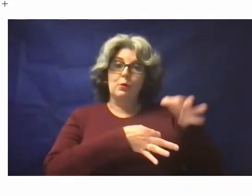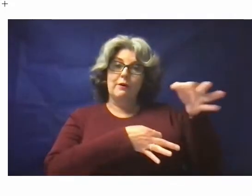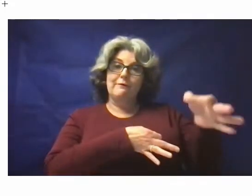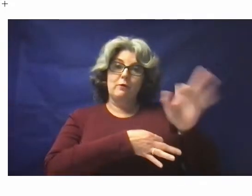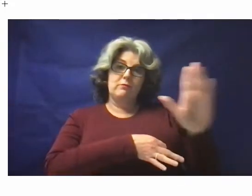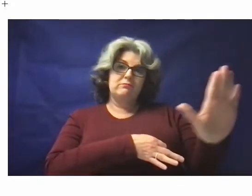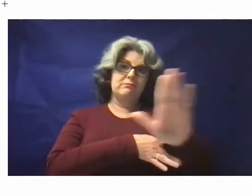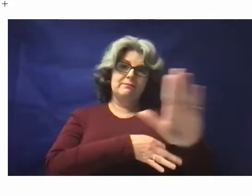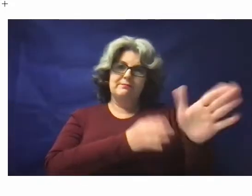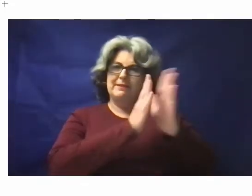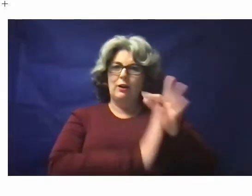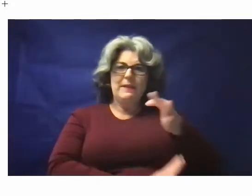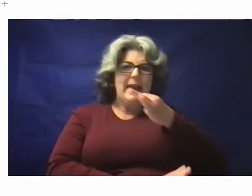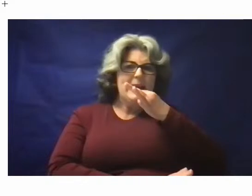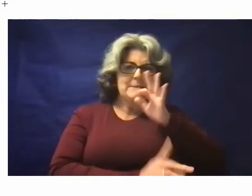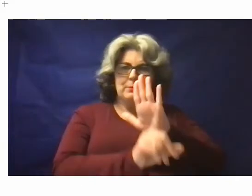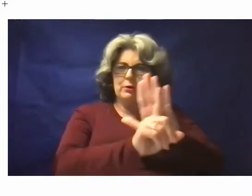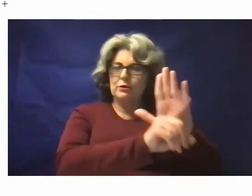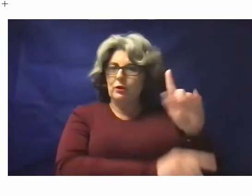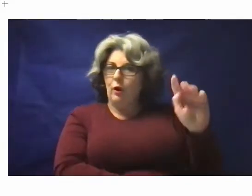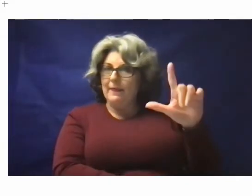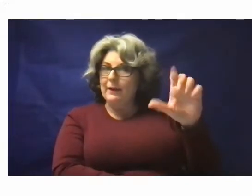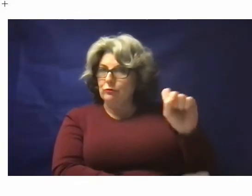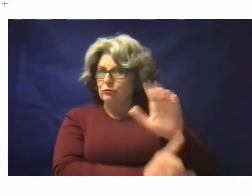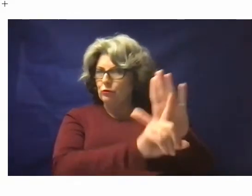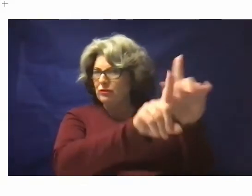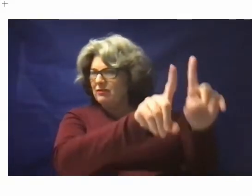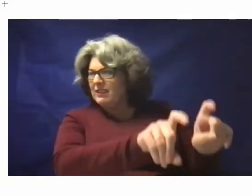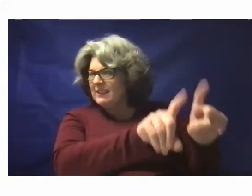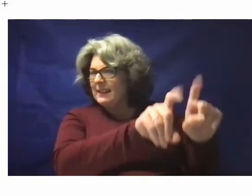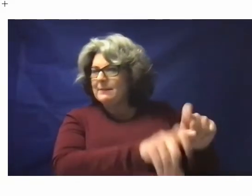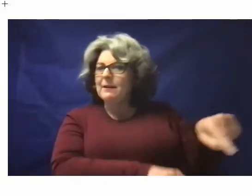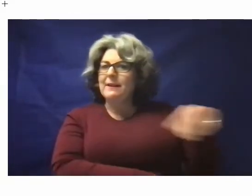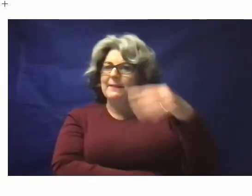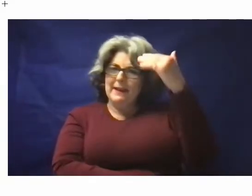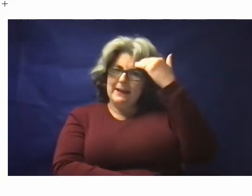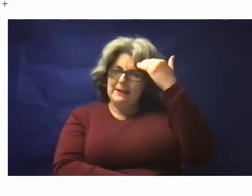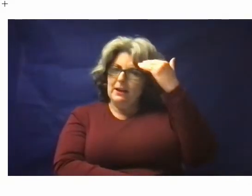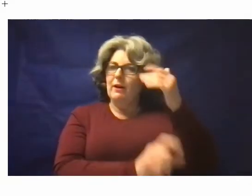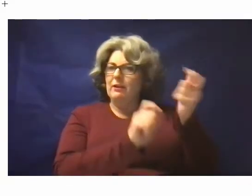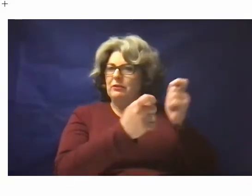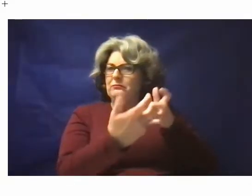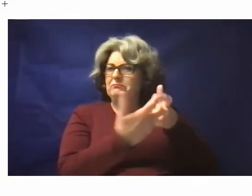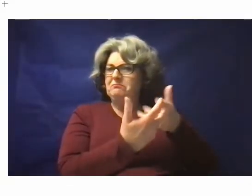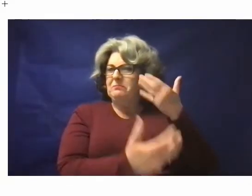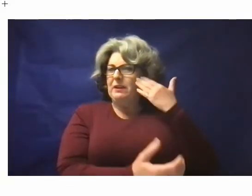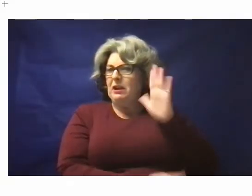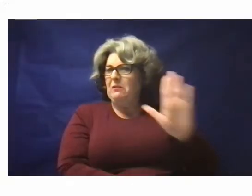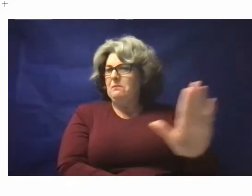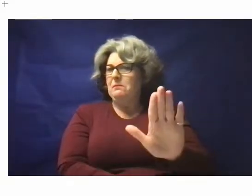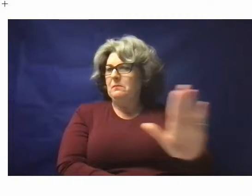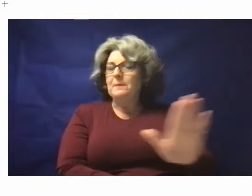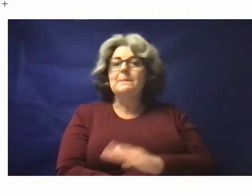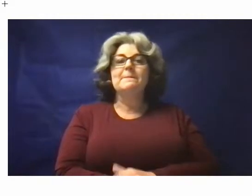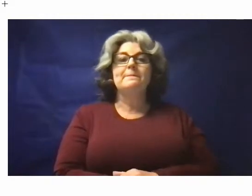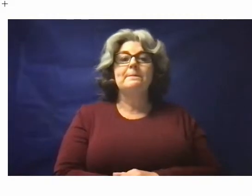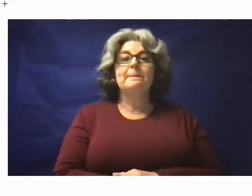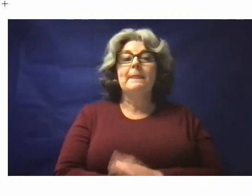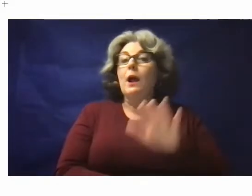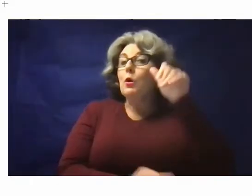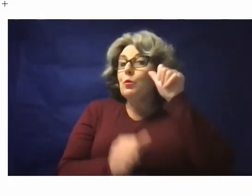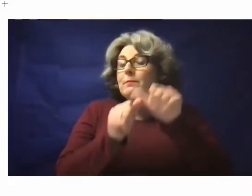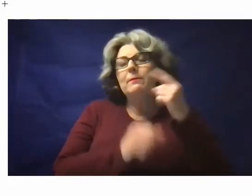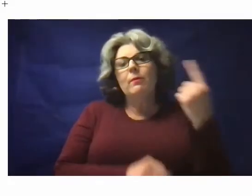the experts on their tools and they know how to do those accommodations. And remember